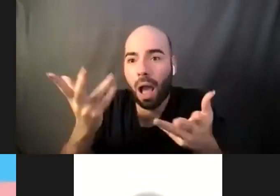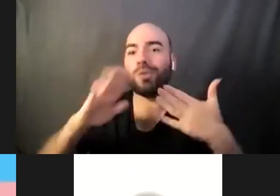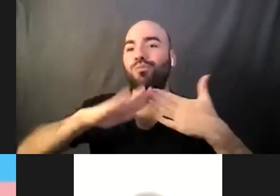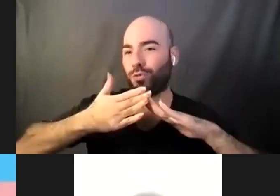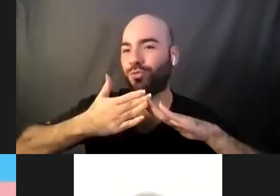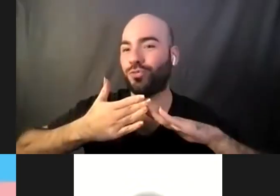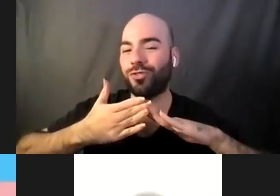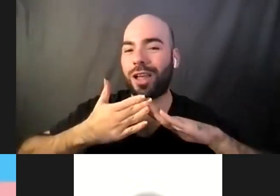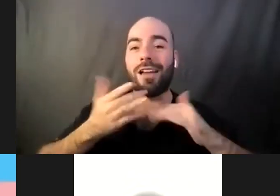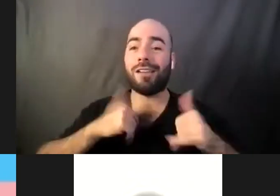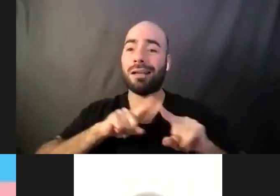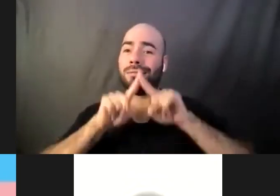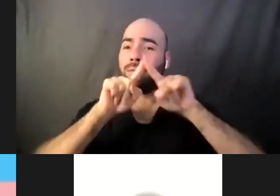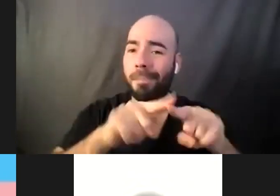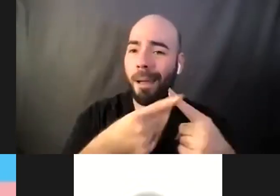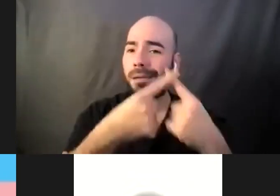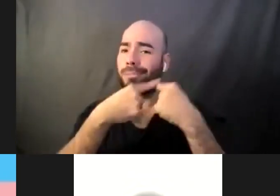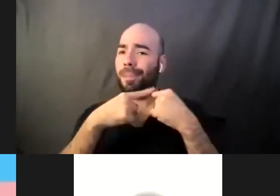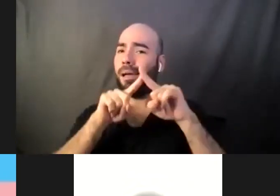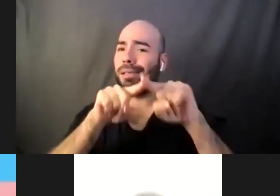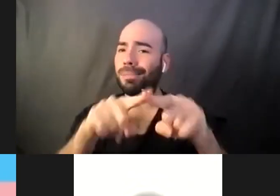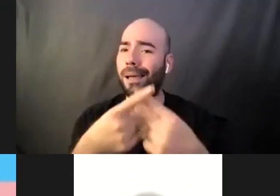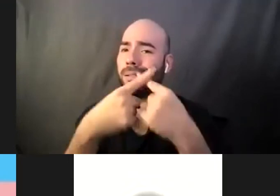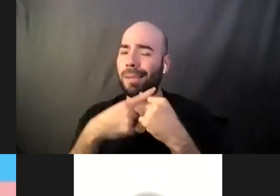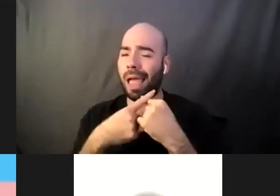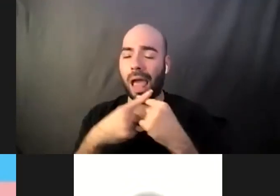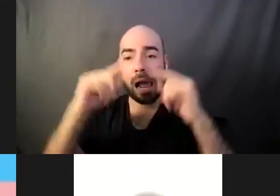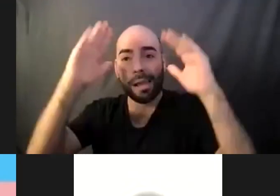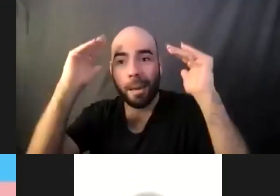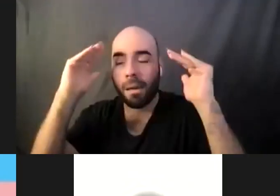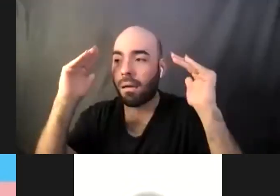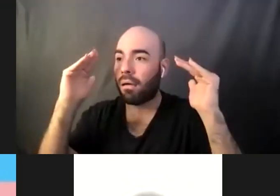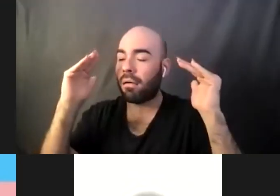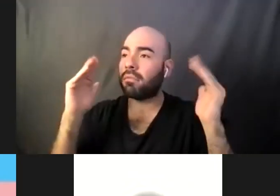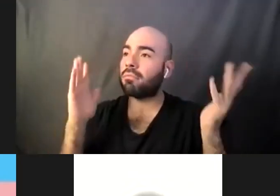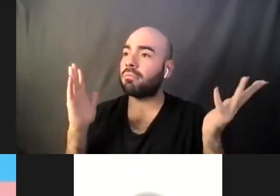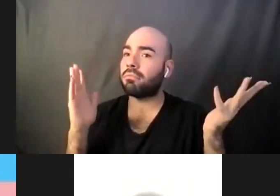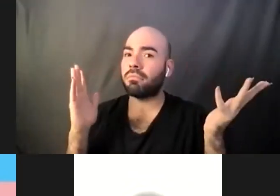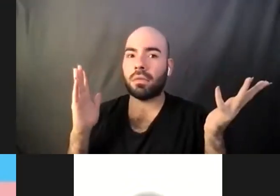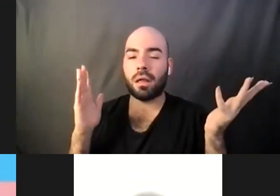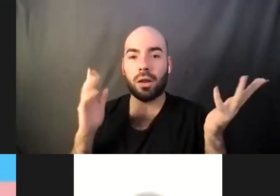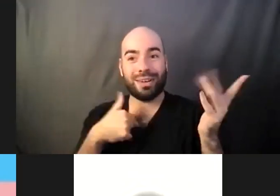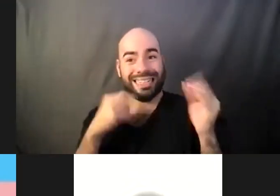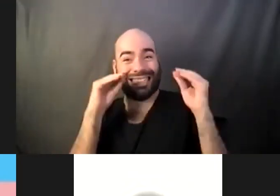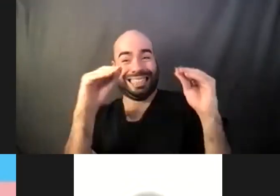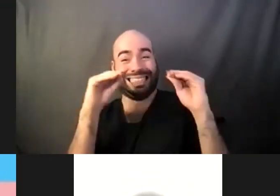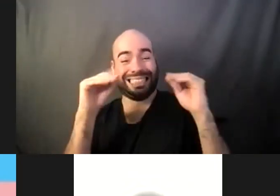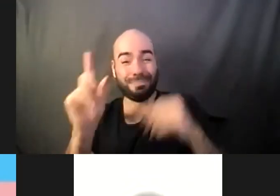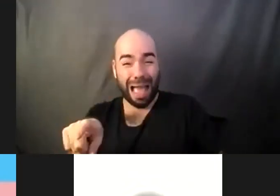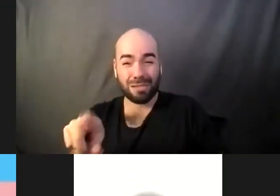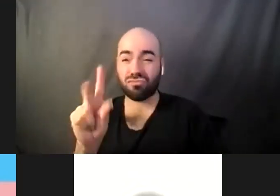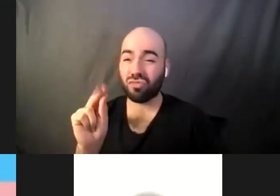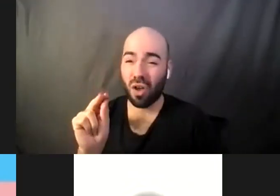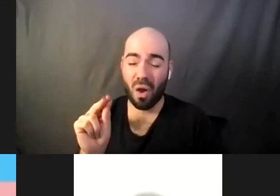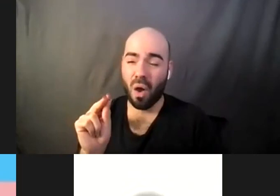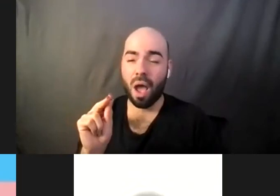us leaning on each other and not expecting us to have to be the educators all the time. I find myself